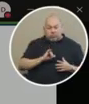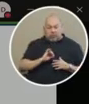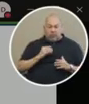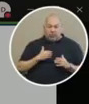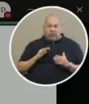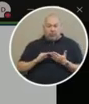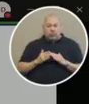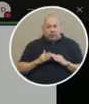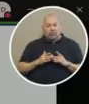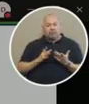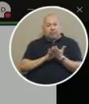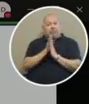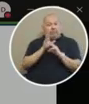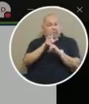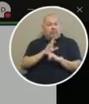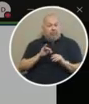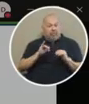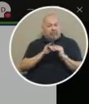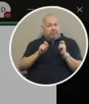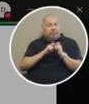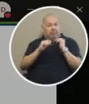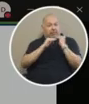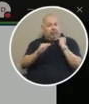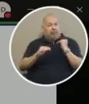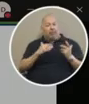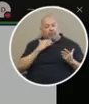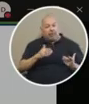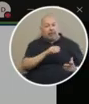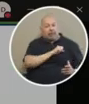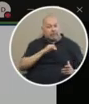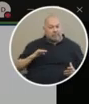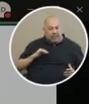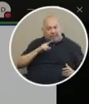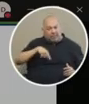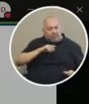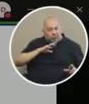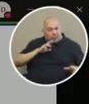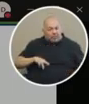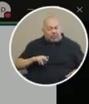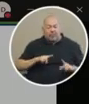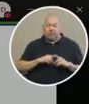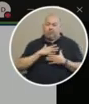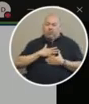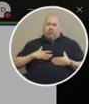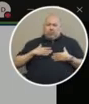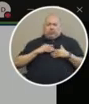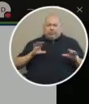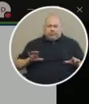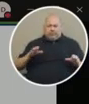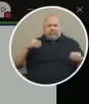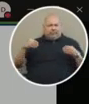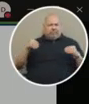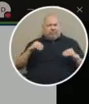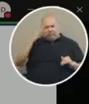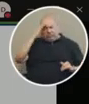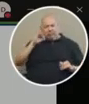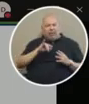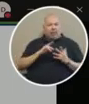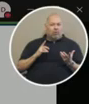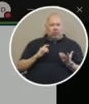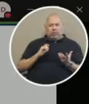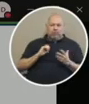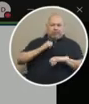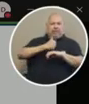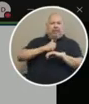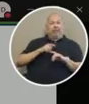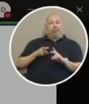community has grown accustomed to. I really want to thank our staff, not only how they've responded and been so extremely agile, not only in being able to set this